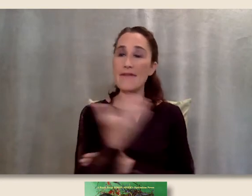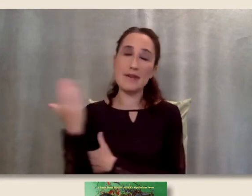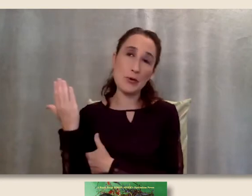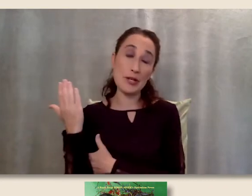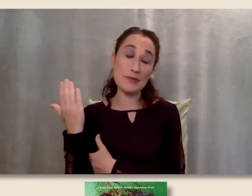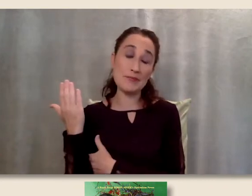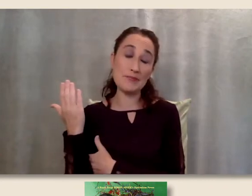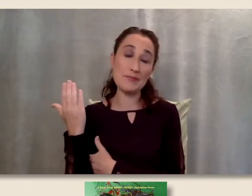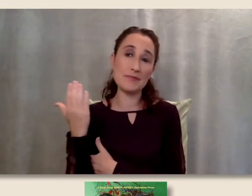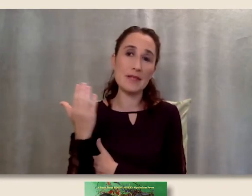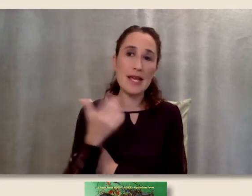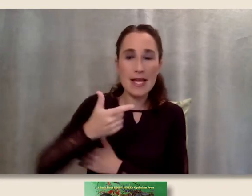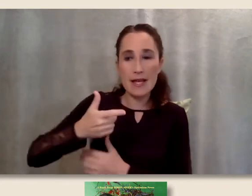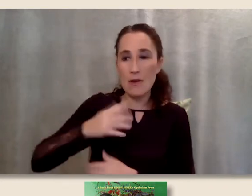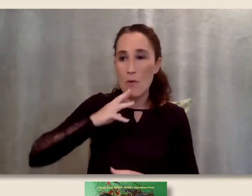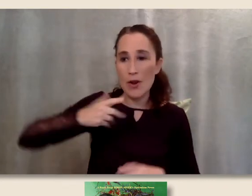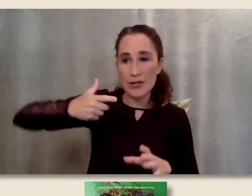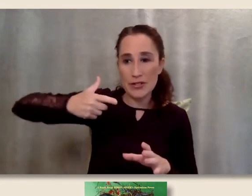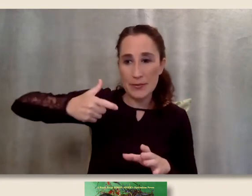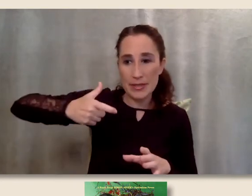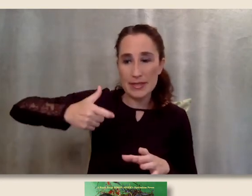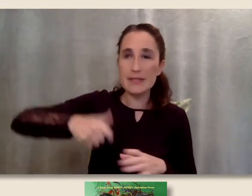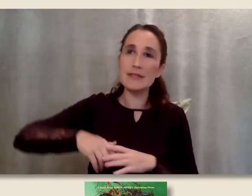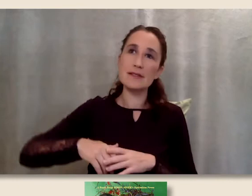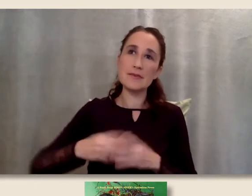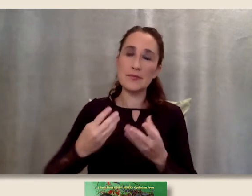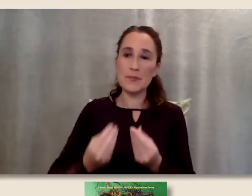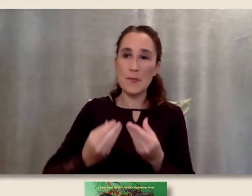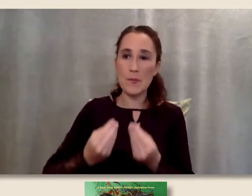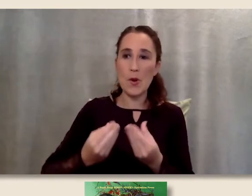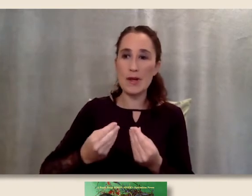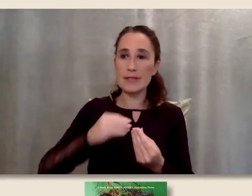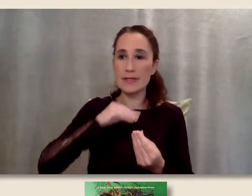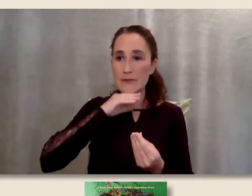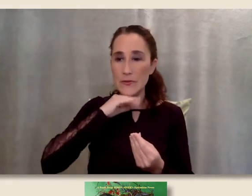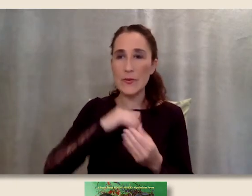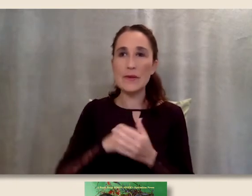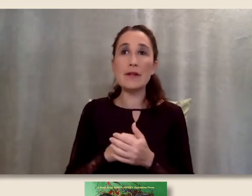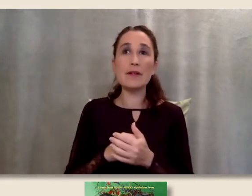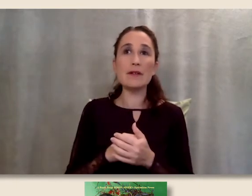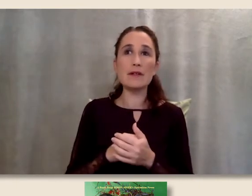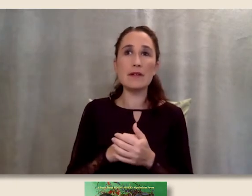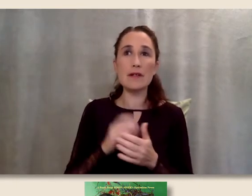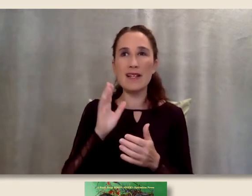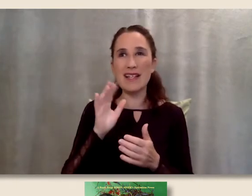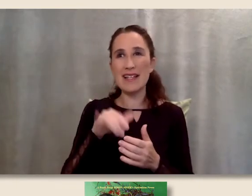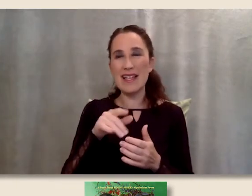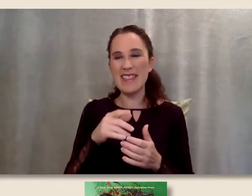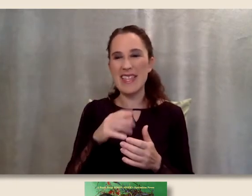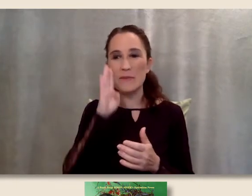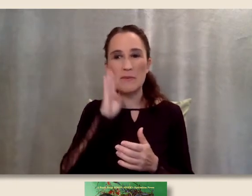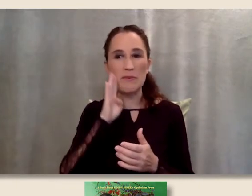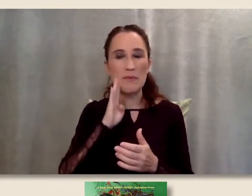I start to do a little spritz to make sure that the soil is moist. This is an indication that these bottom leaves right here got a little crispy,